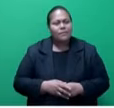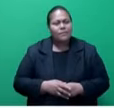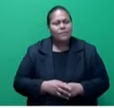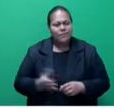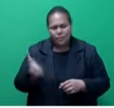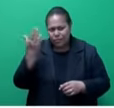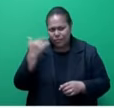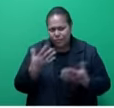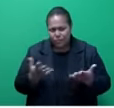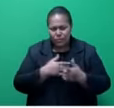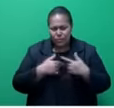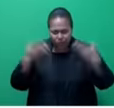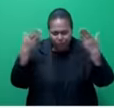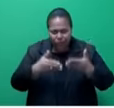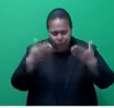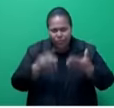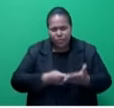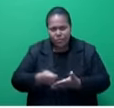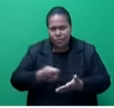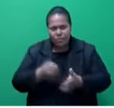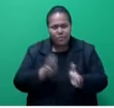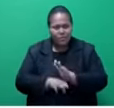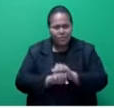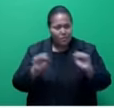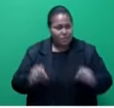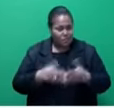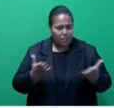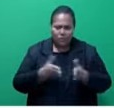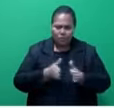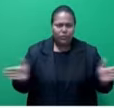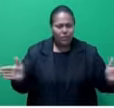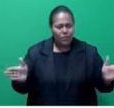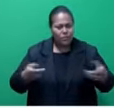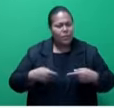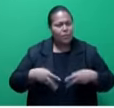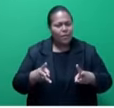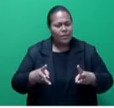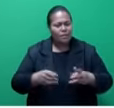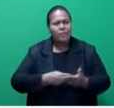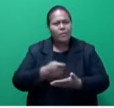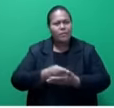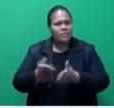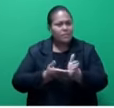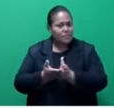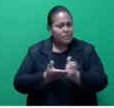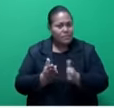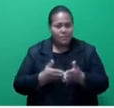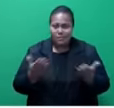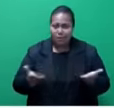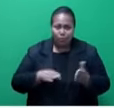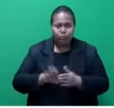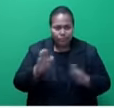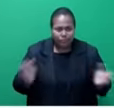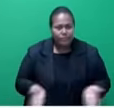important payment systems. Nowadays, their focus includes a broad range of providers for those payment services, thus further elevating and